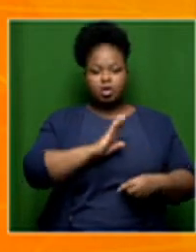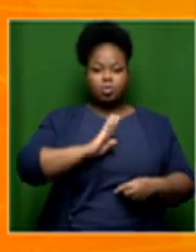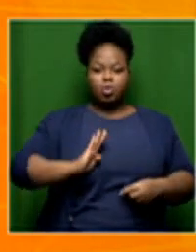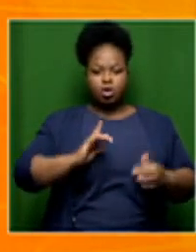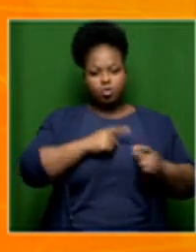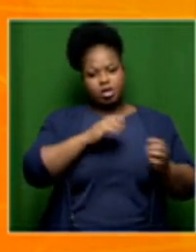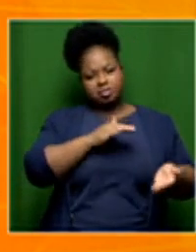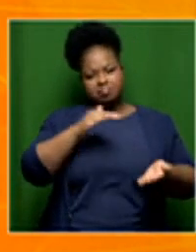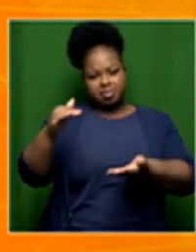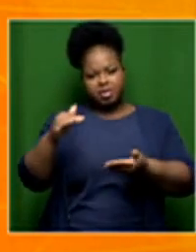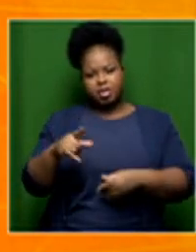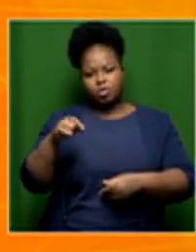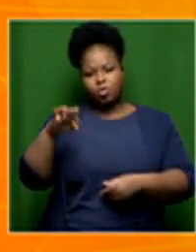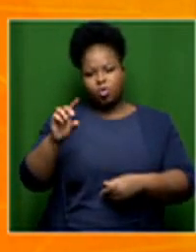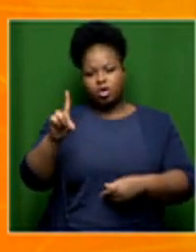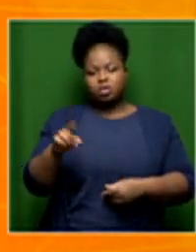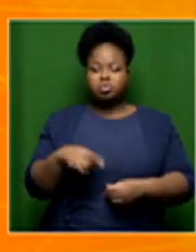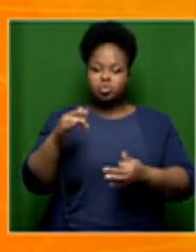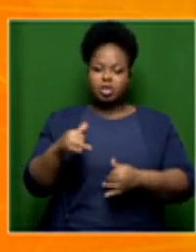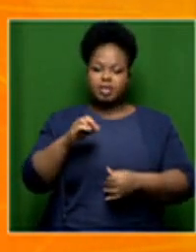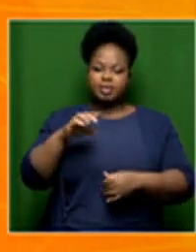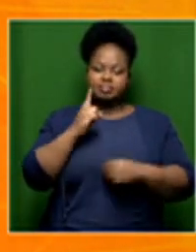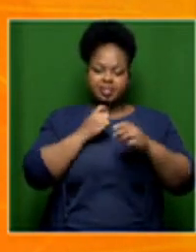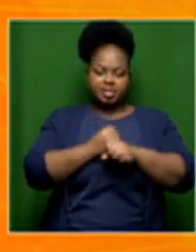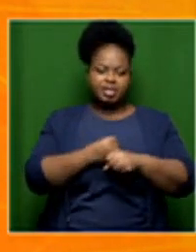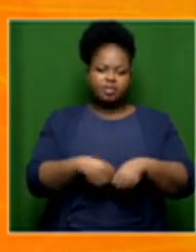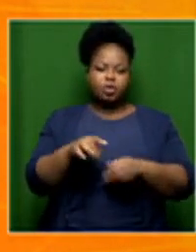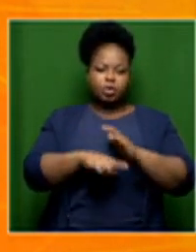Board handing over the ward boundaries to the IEC for next year's local government elections.